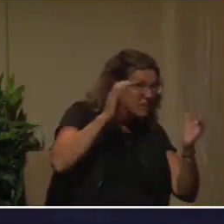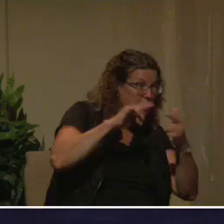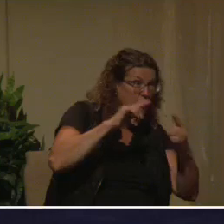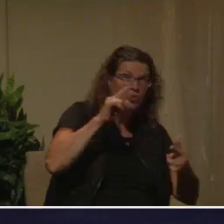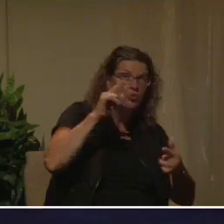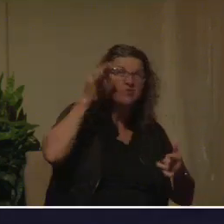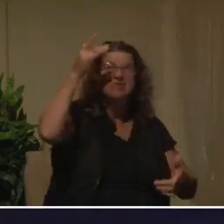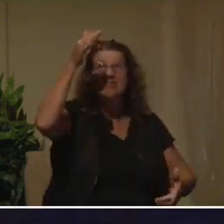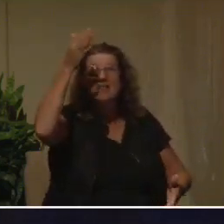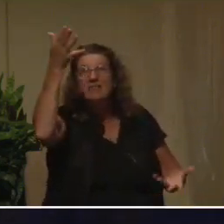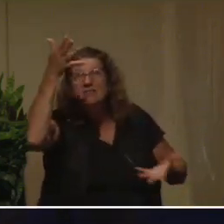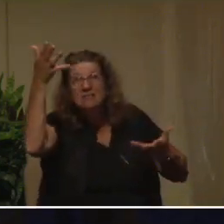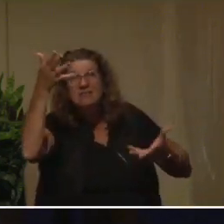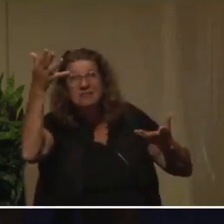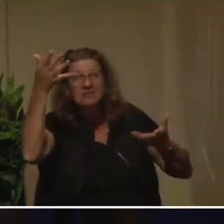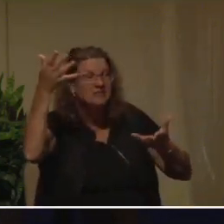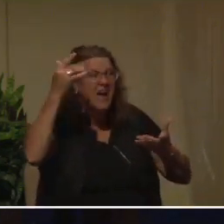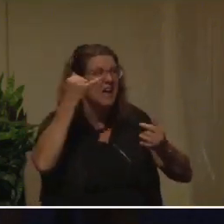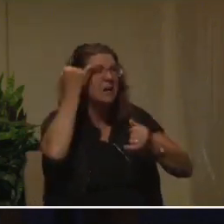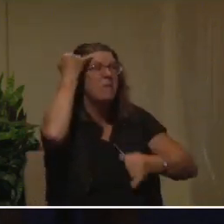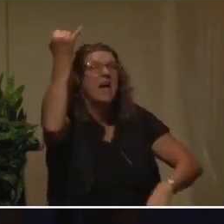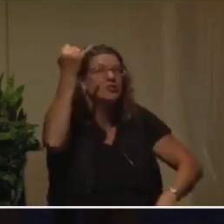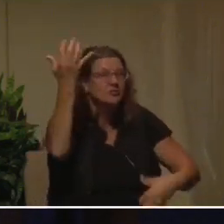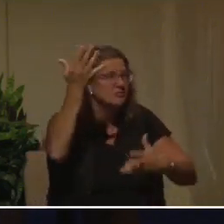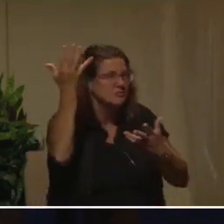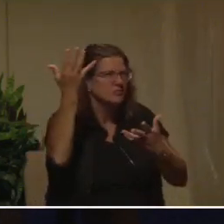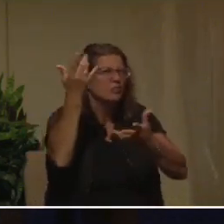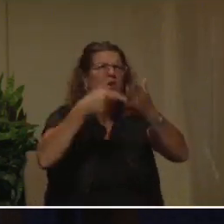But our hope is very physical.